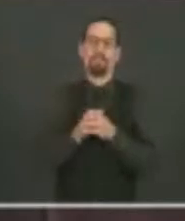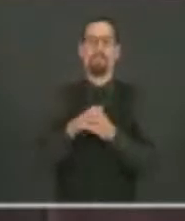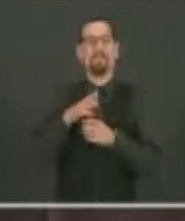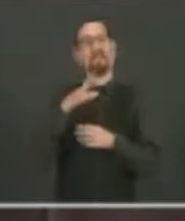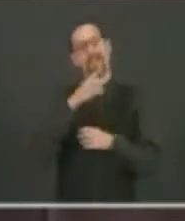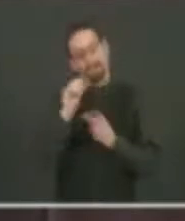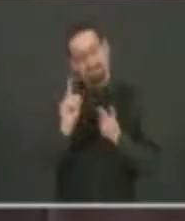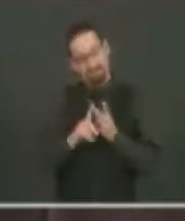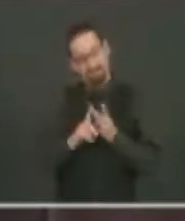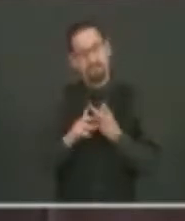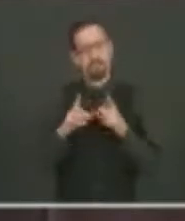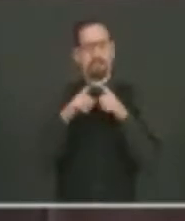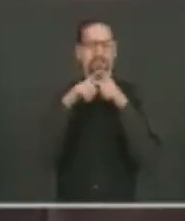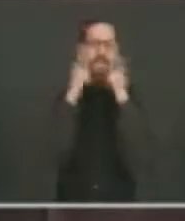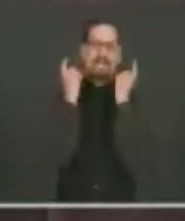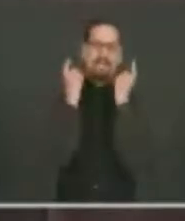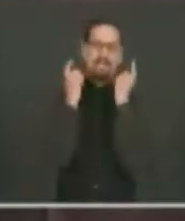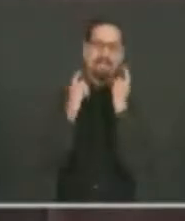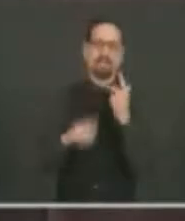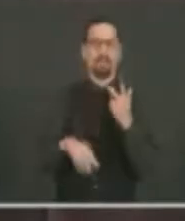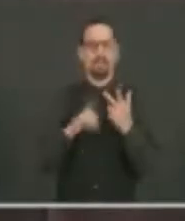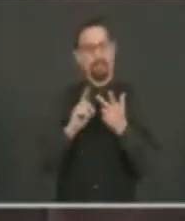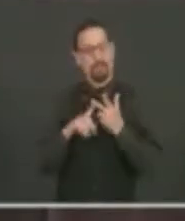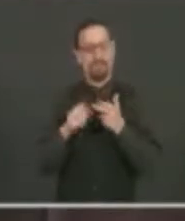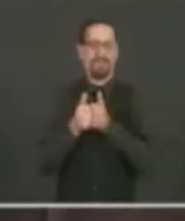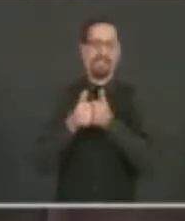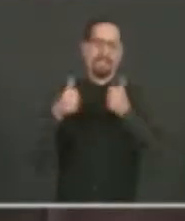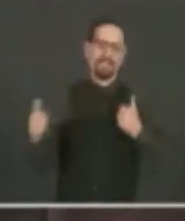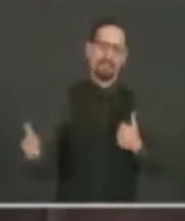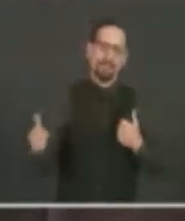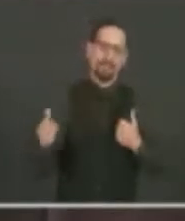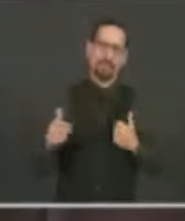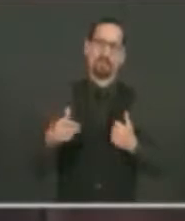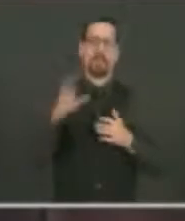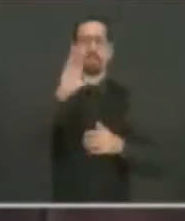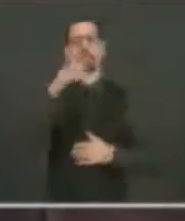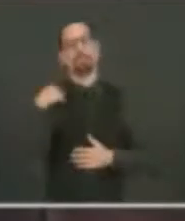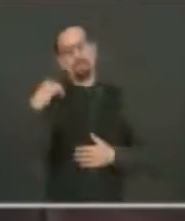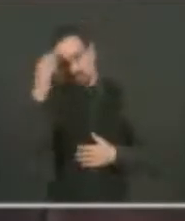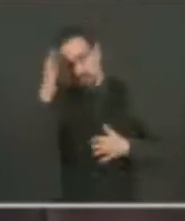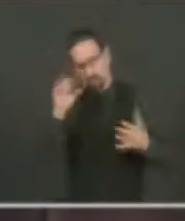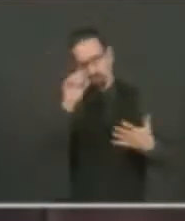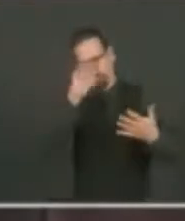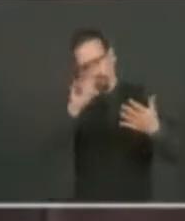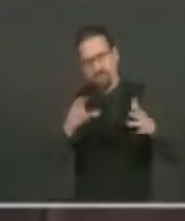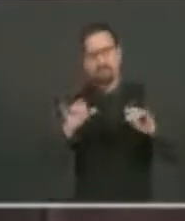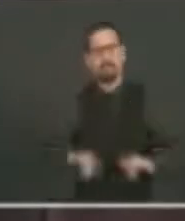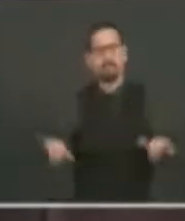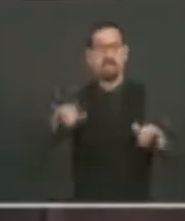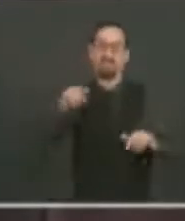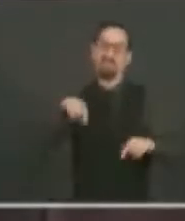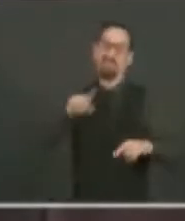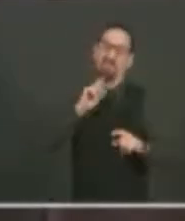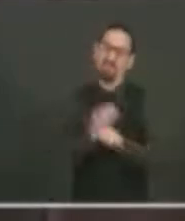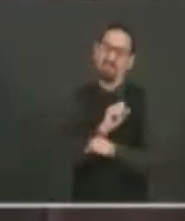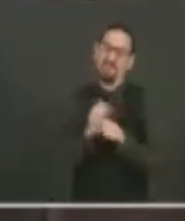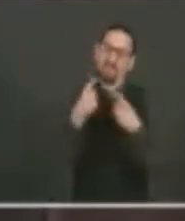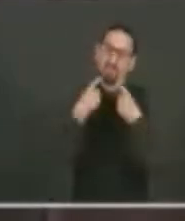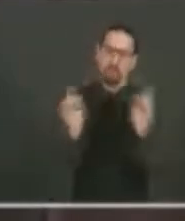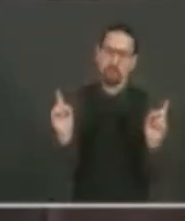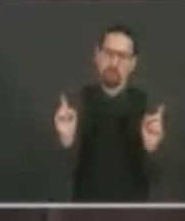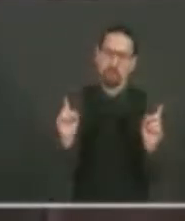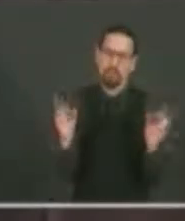are our key components that we know work. And what has happened with the data is evidence that it makes